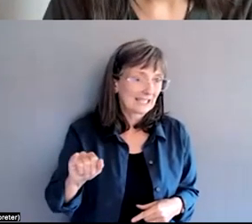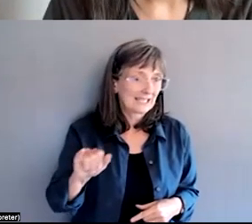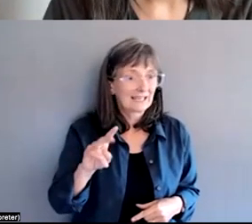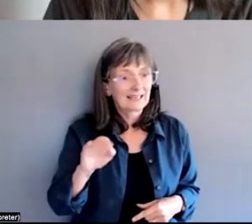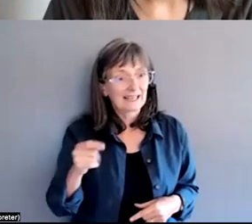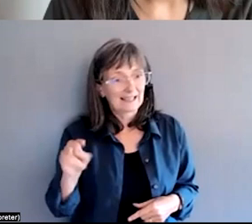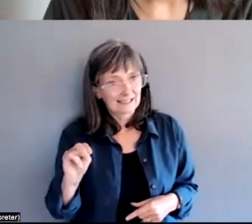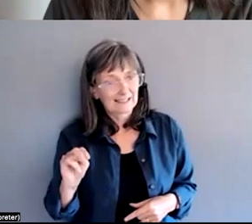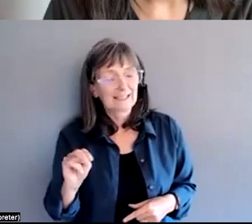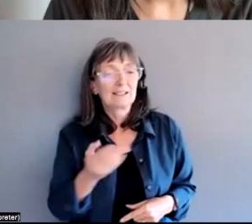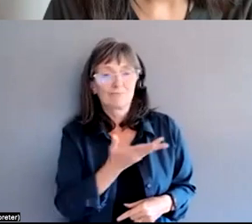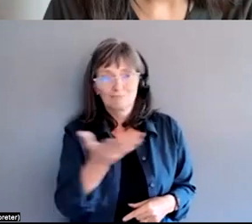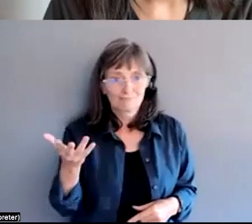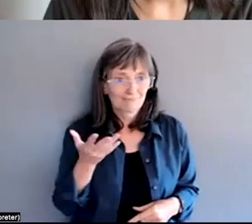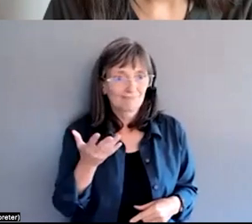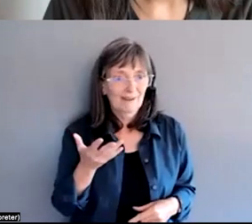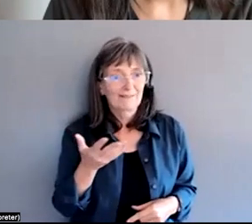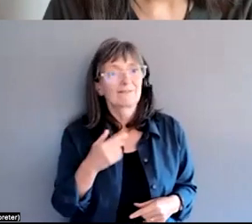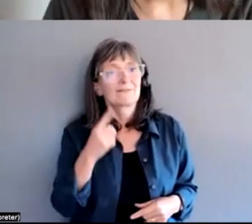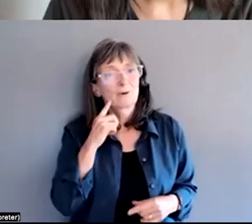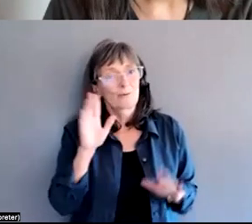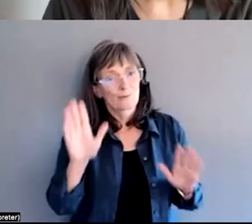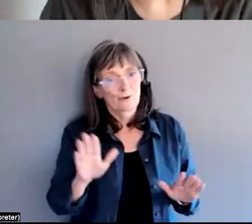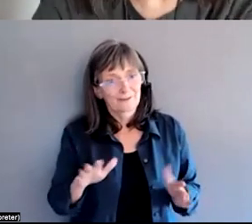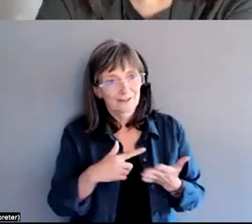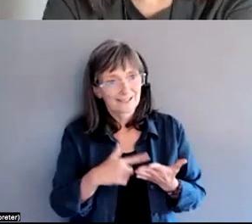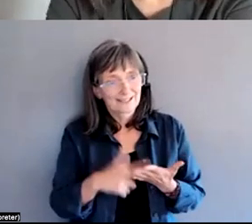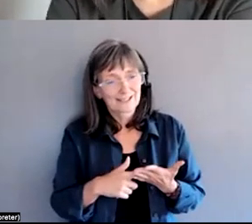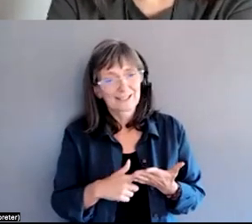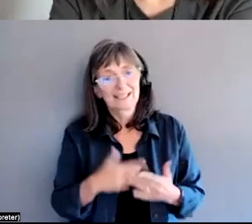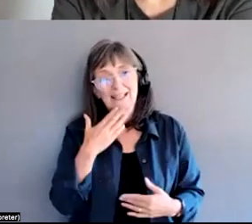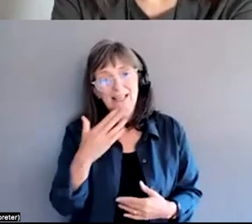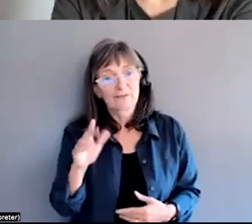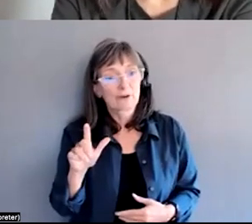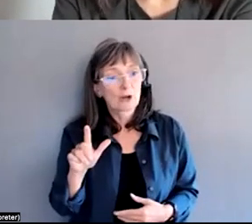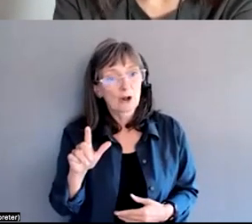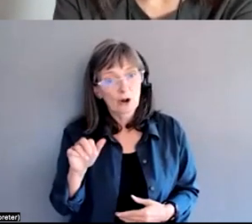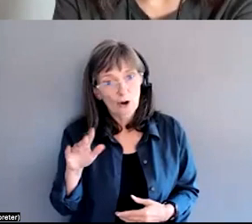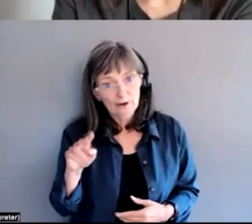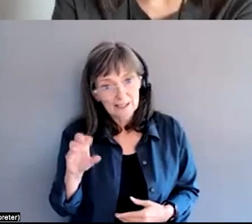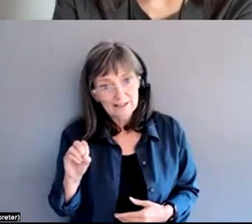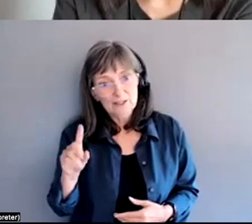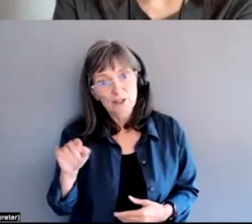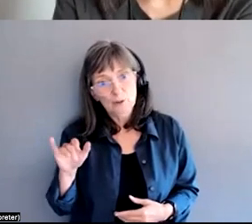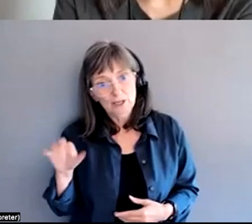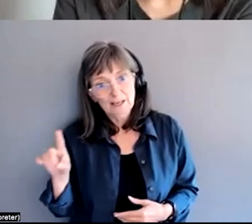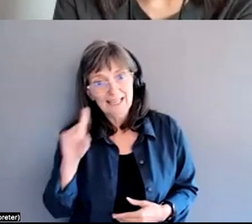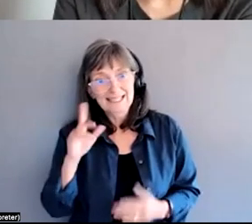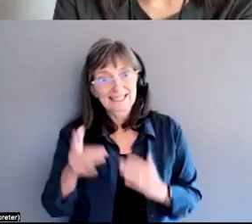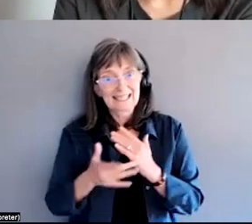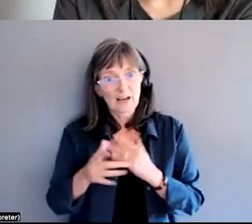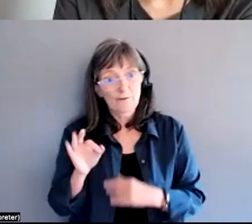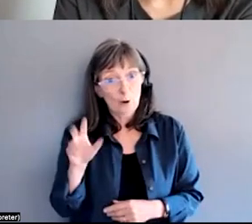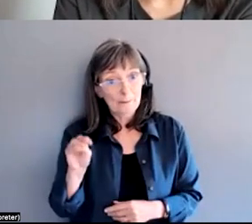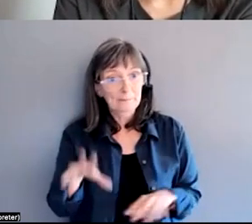Maharaj for a wonderful discussion. And thanks as well to Lauren Stewart and the folks at Tech Forum, both for inviting me to be a